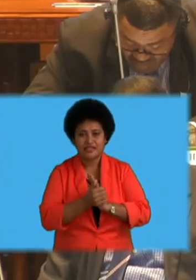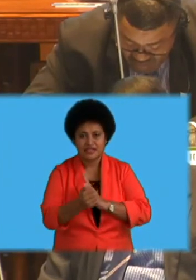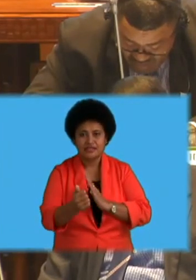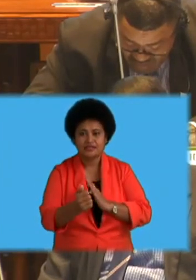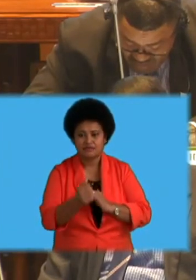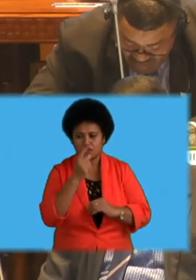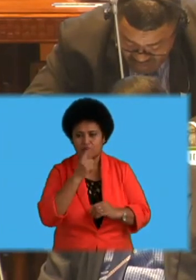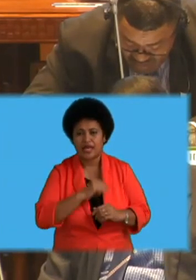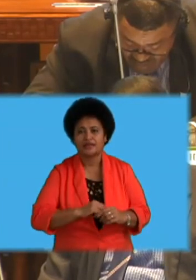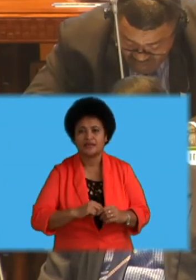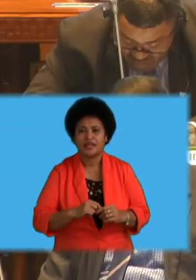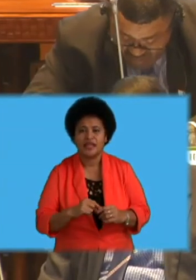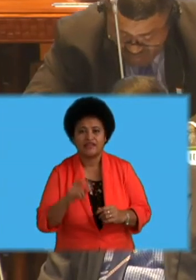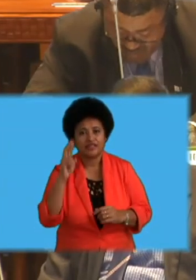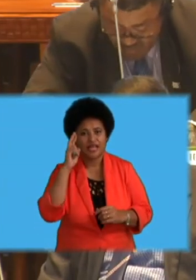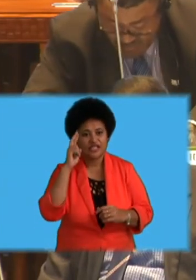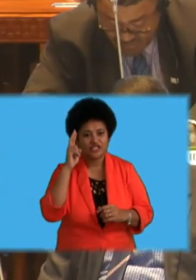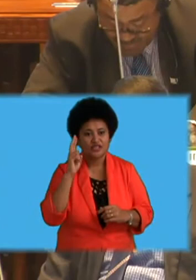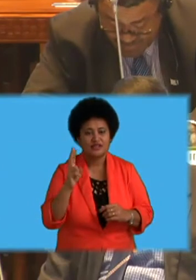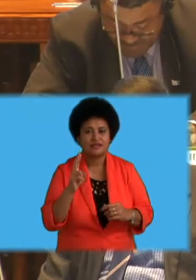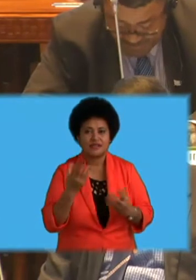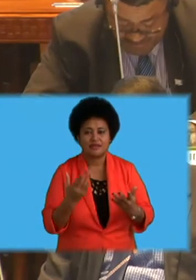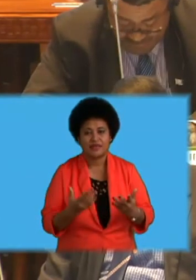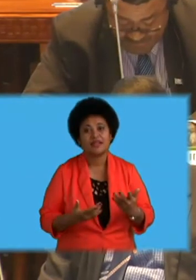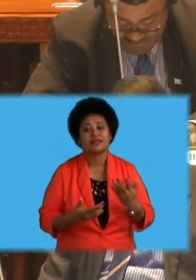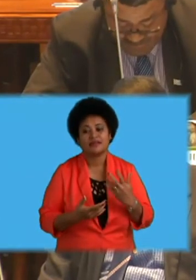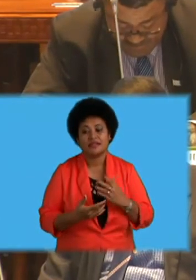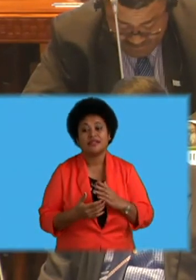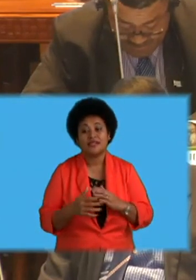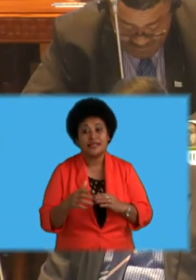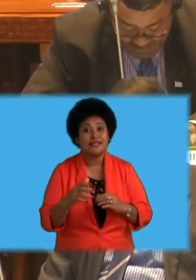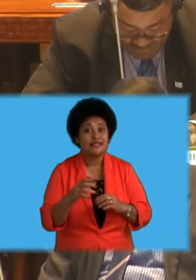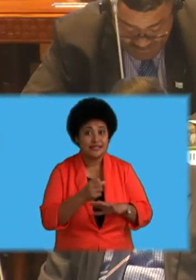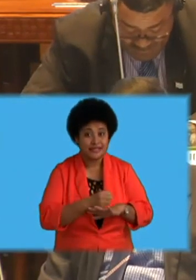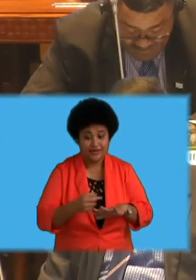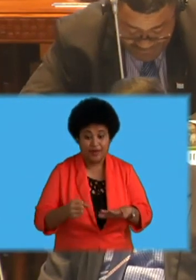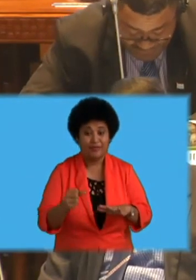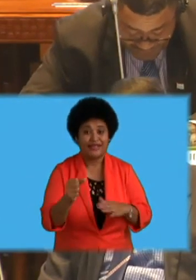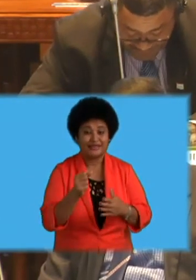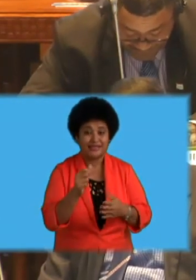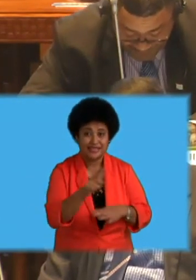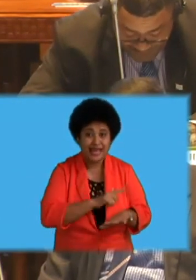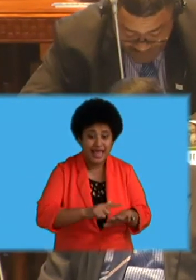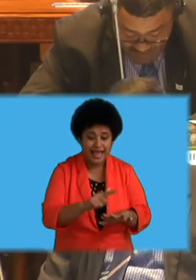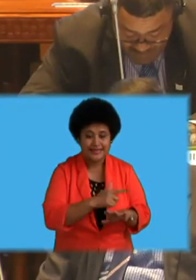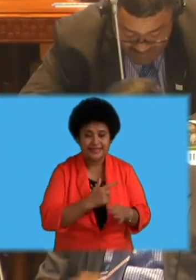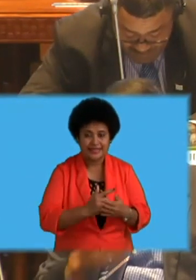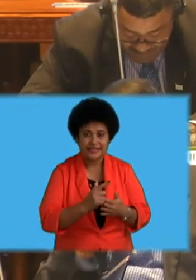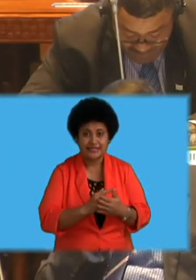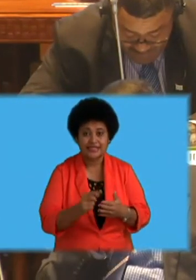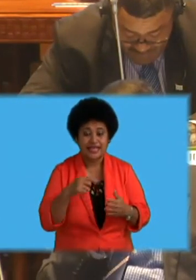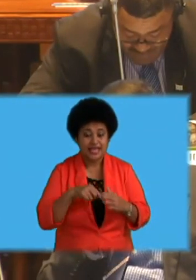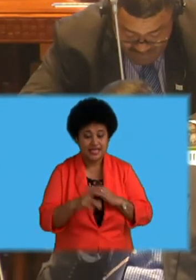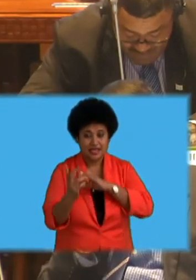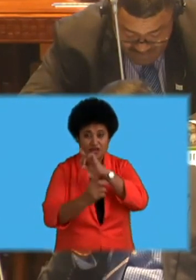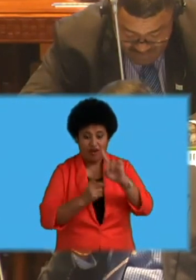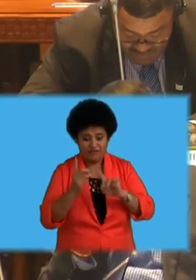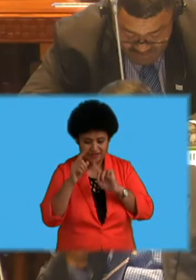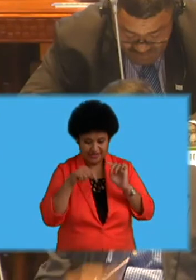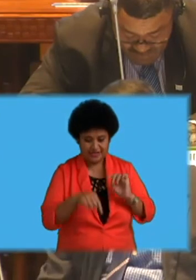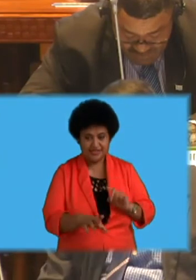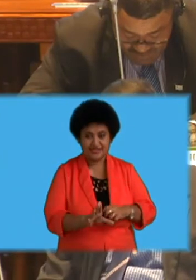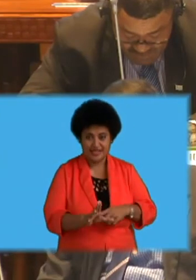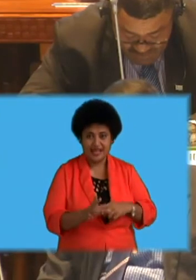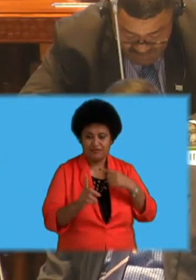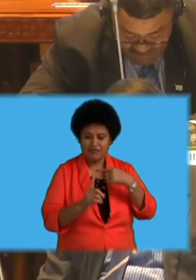agency. Honorable Deputy Speaker, we are looking forward to the outcomes National GIS Conference this year, and of course the